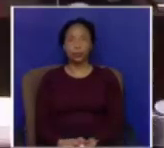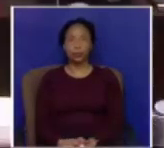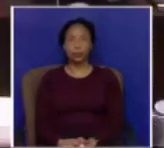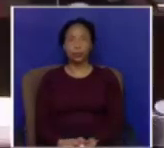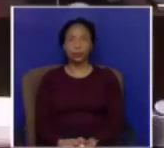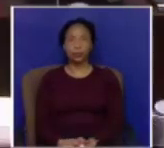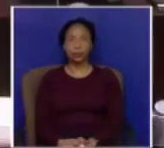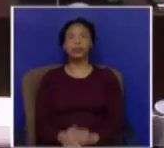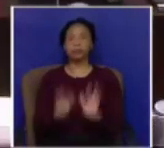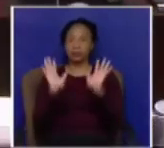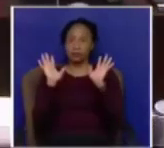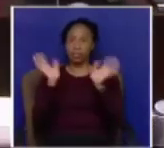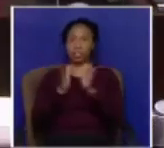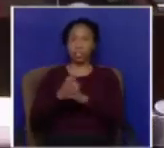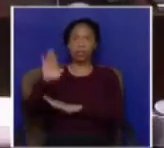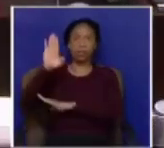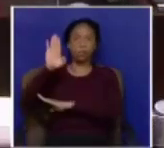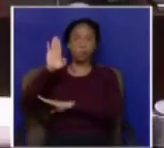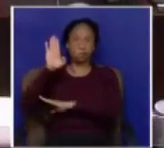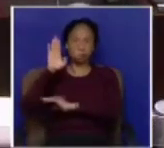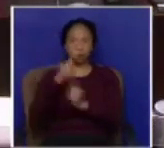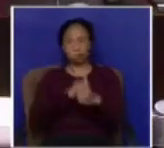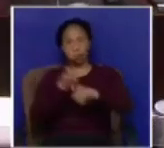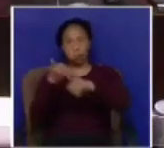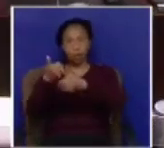sworn in.